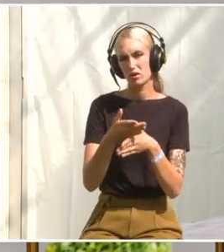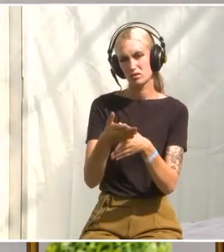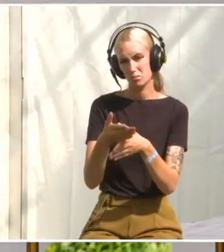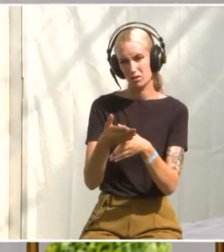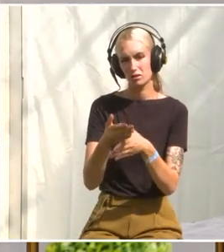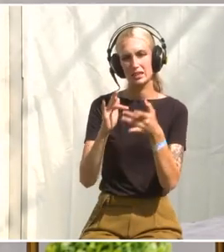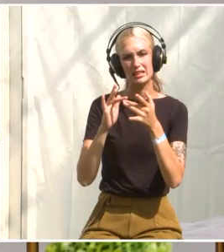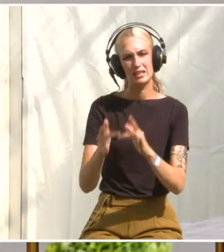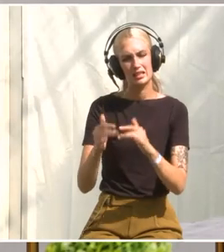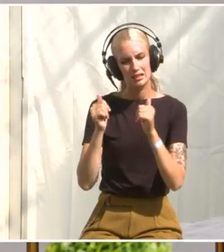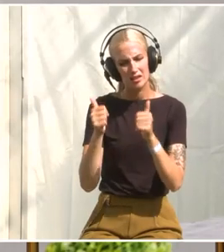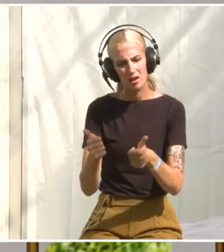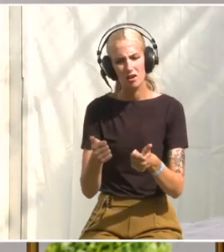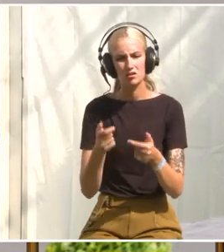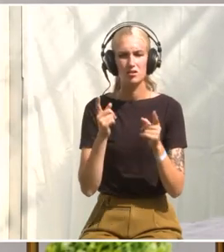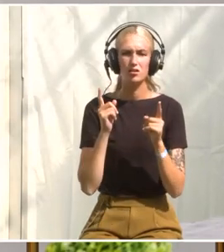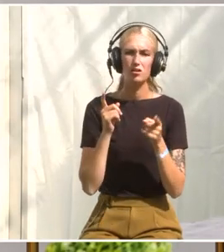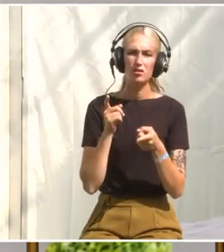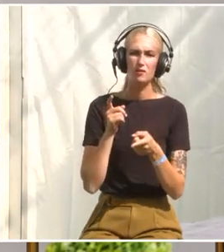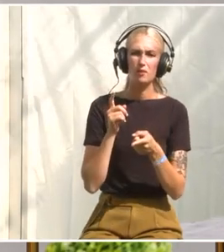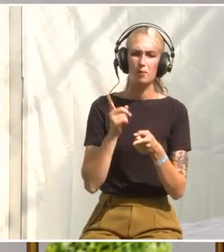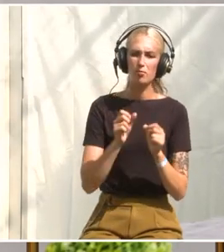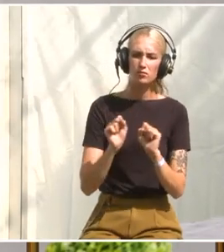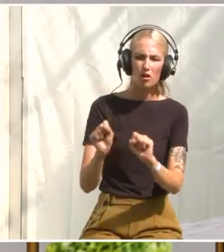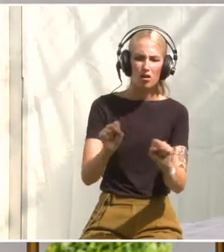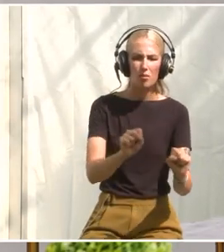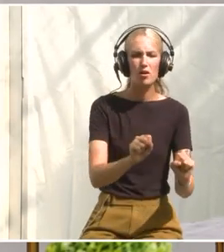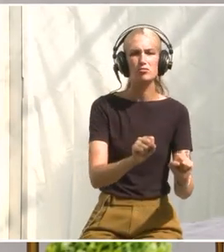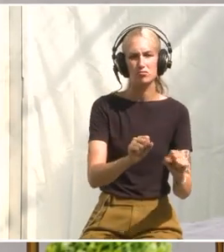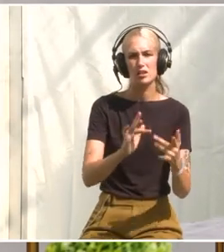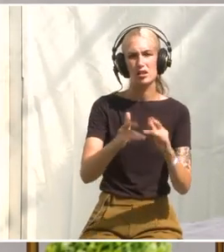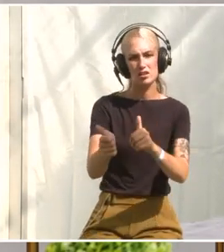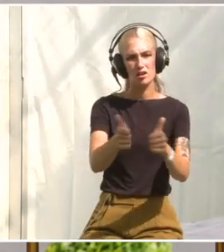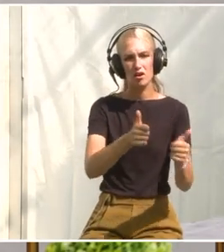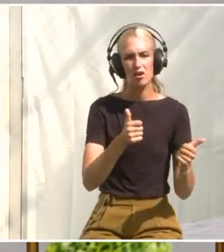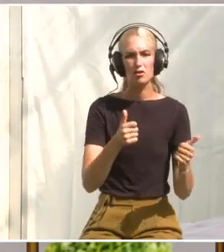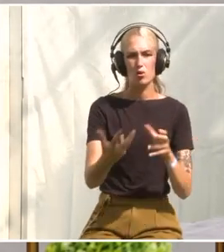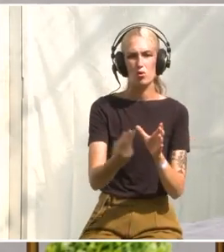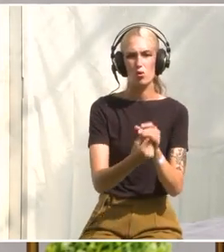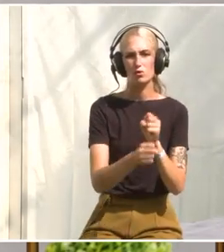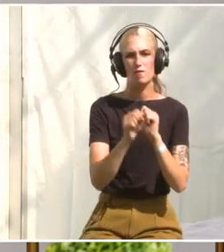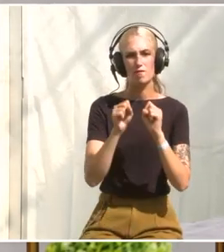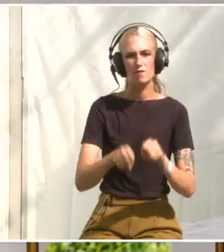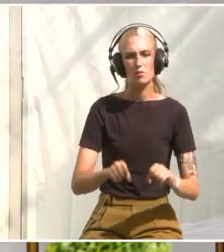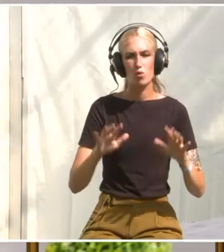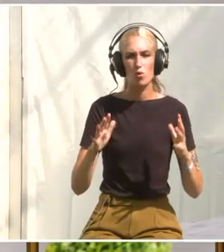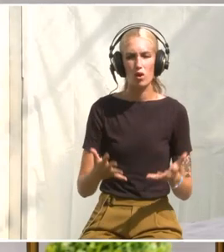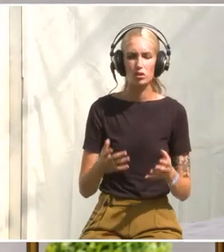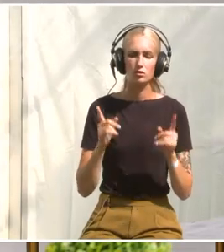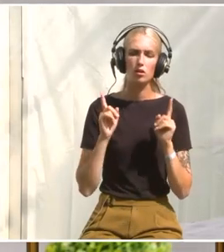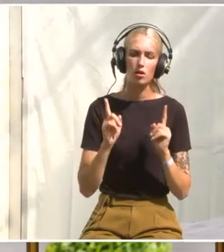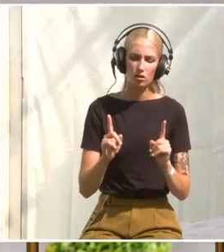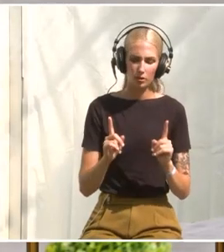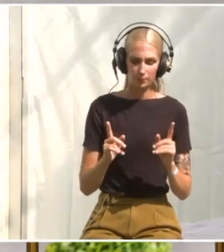good internet. We have to support that we have these areas where you can work together. But the other thing is also that when we